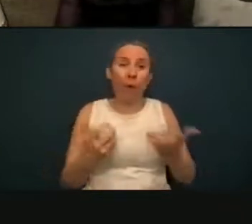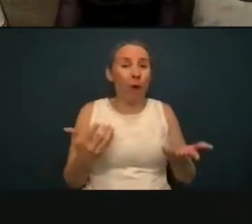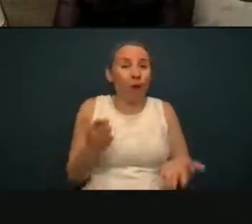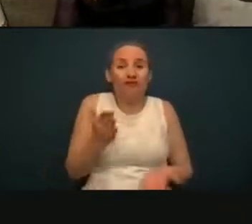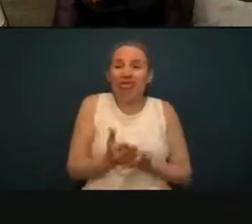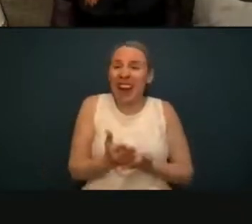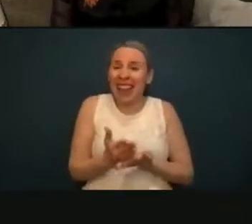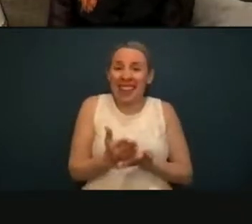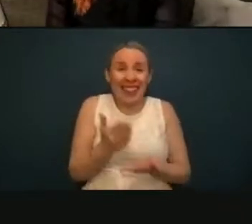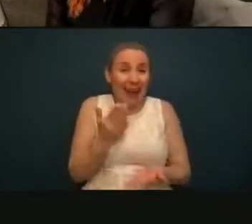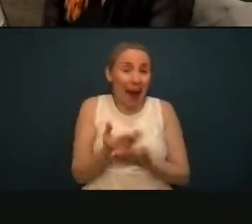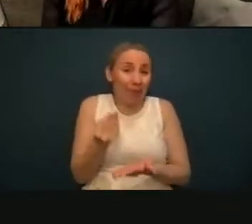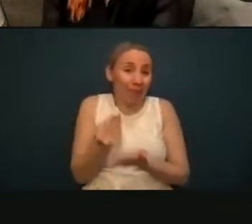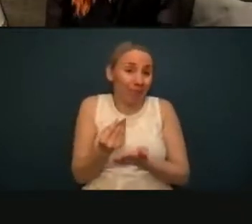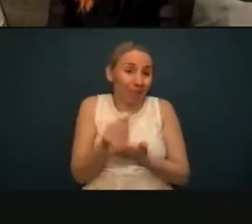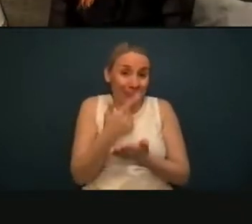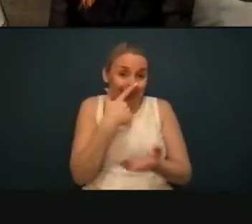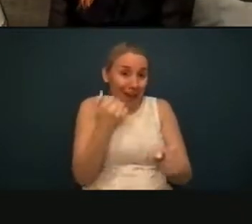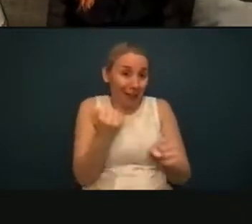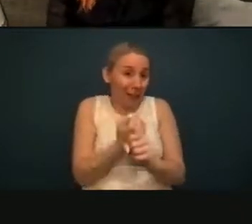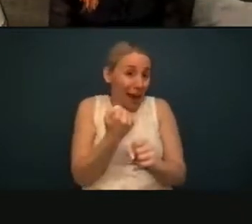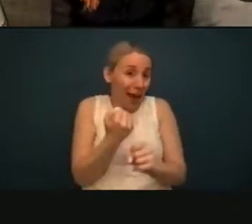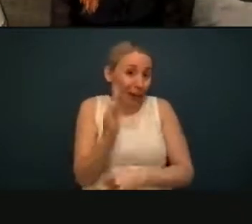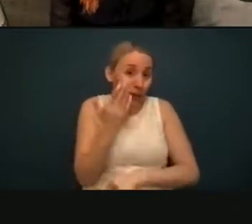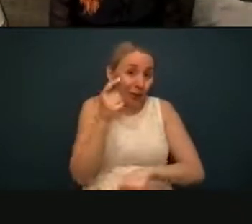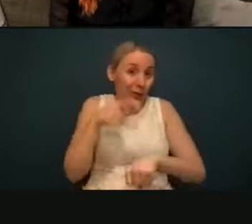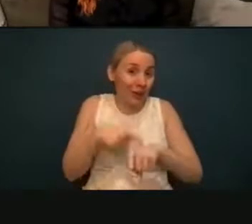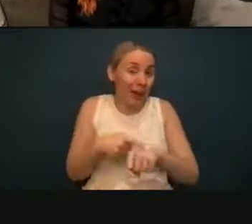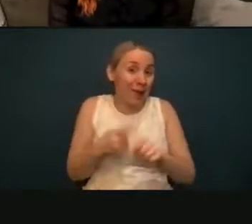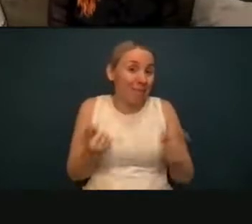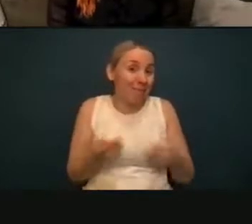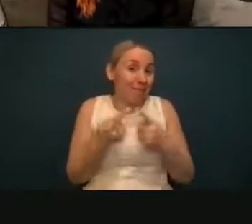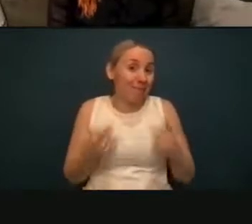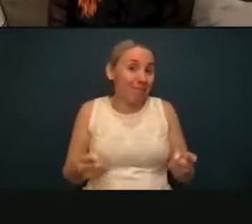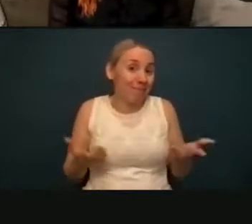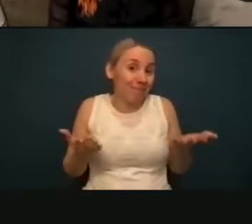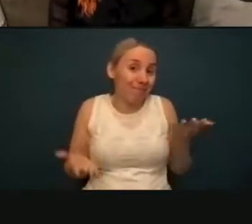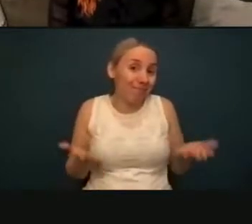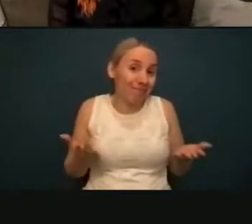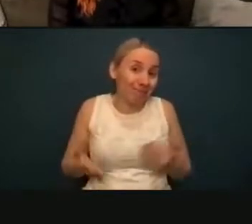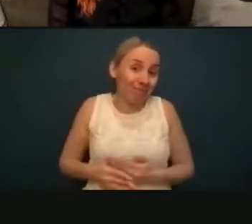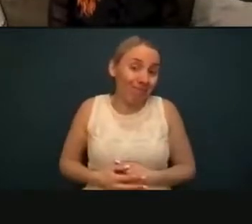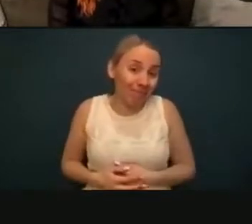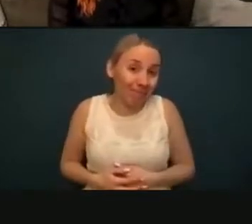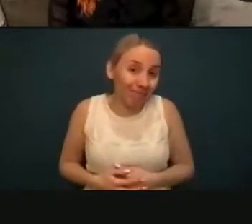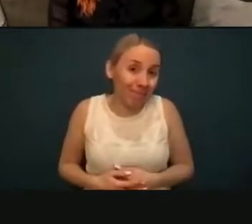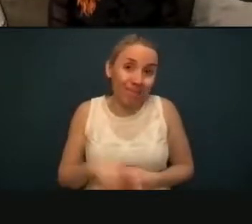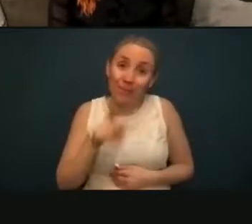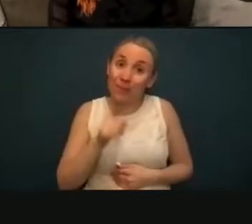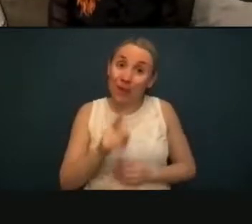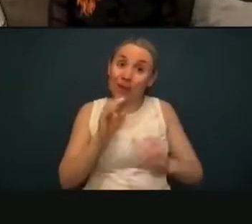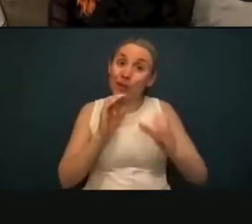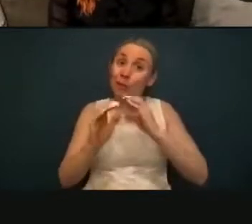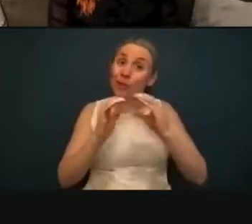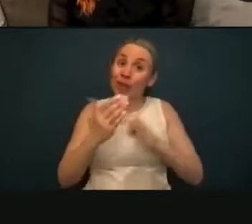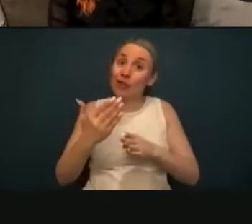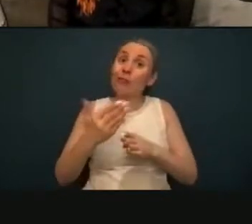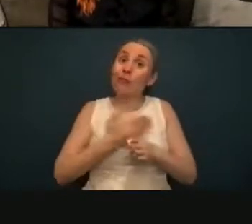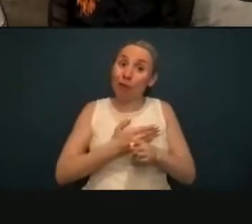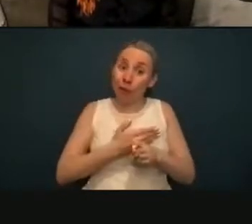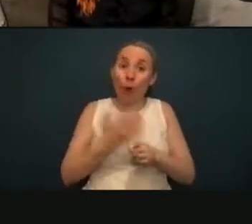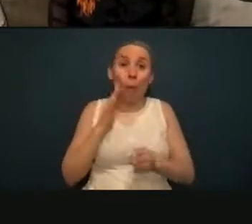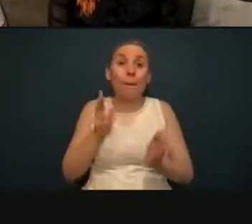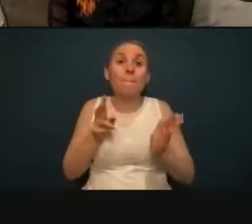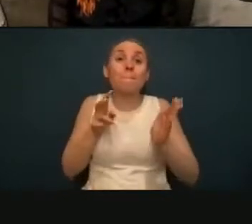realistic thing that can be done in a short amount of time. So, you know, it's about the communication of booking venues